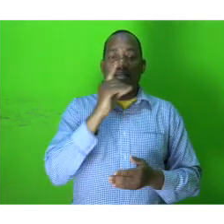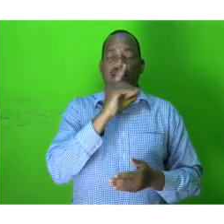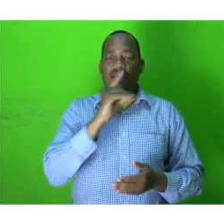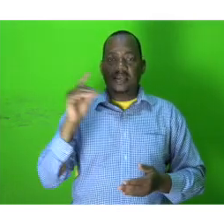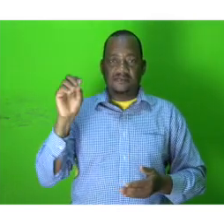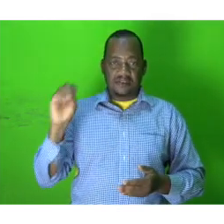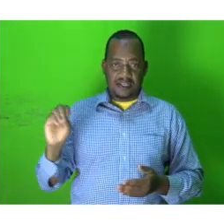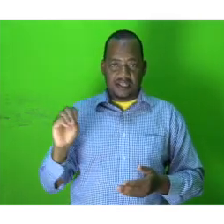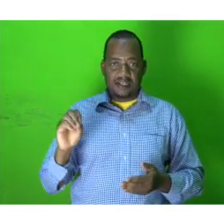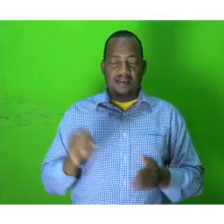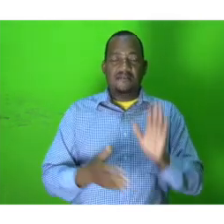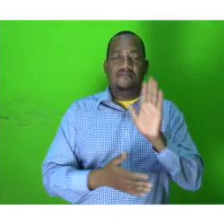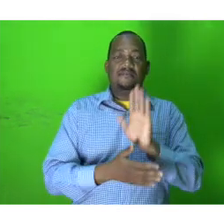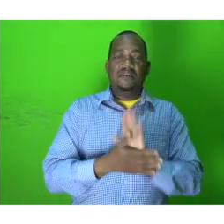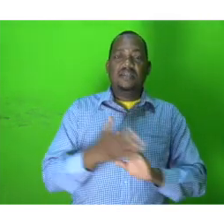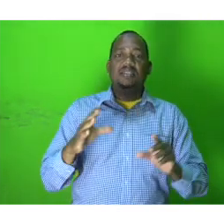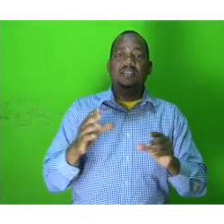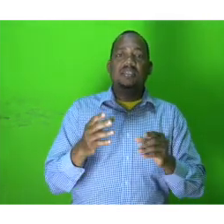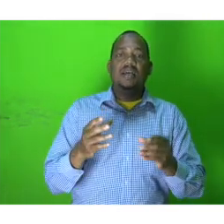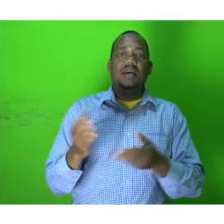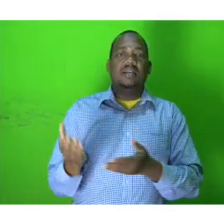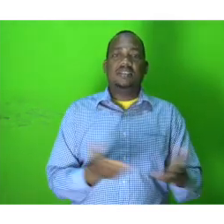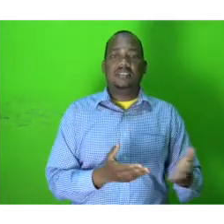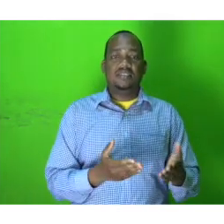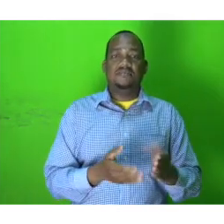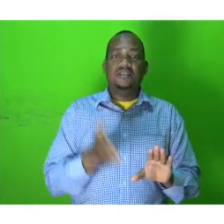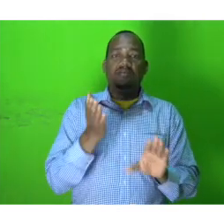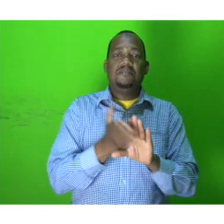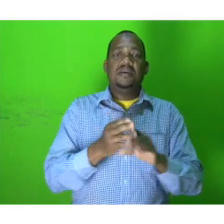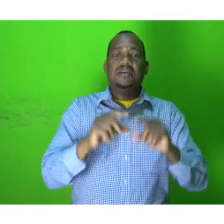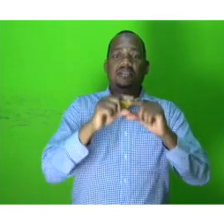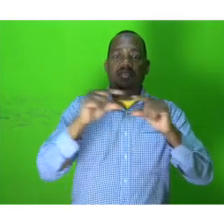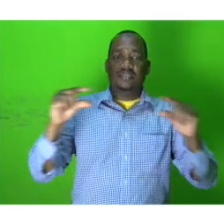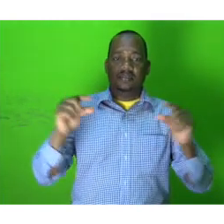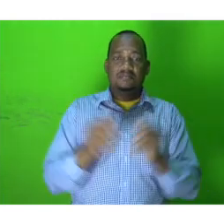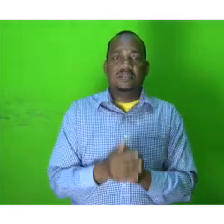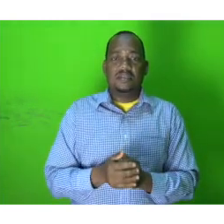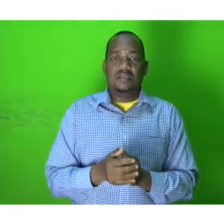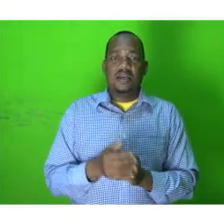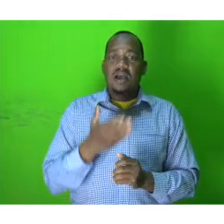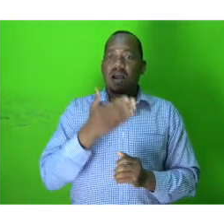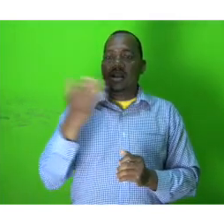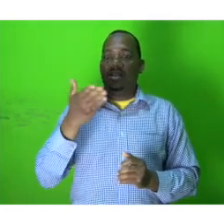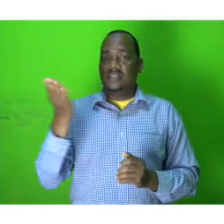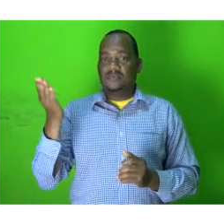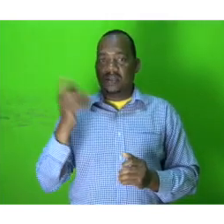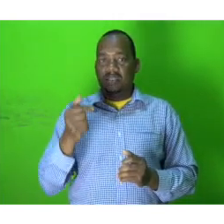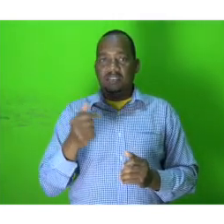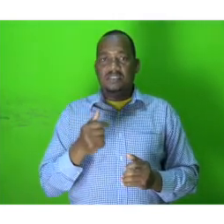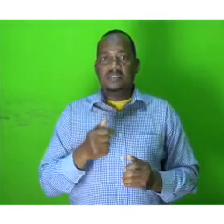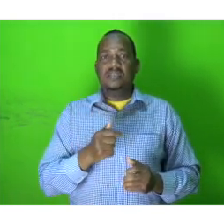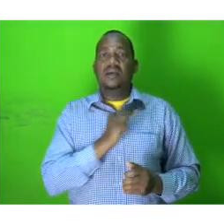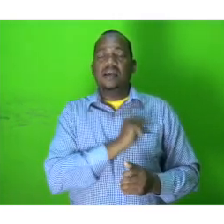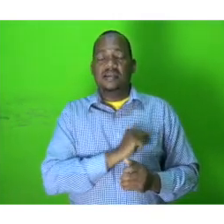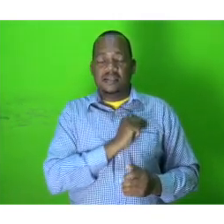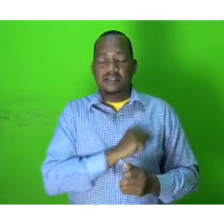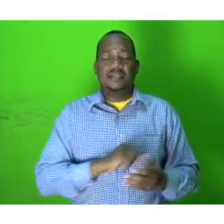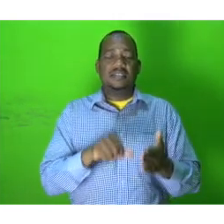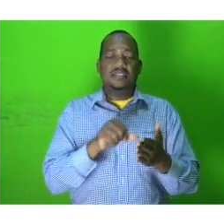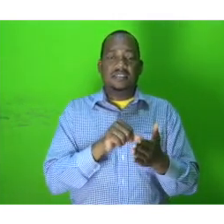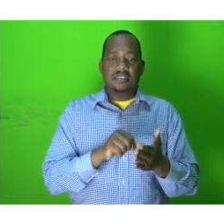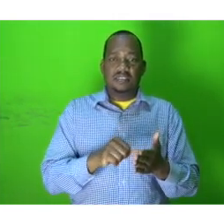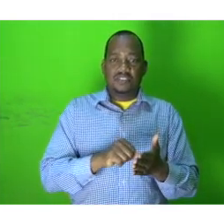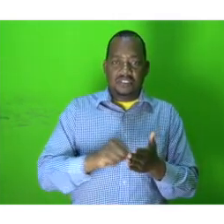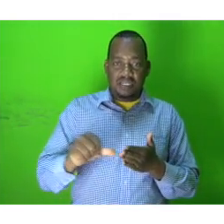dividend first receive a bank statement. Another one is interest charge.